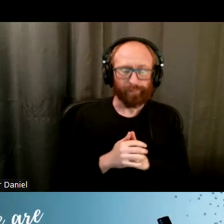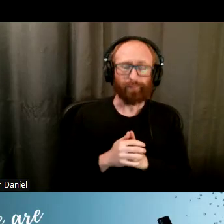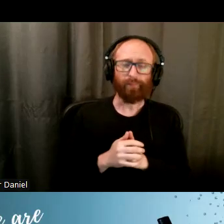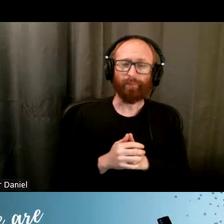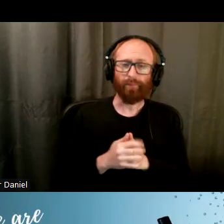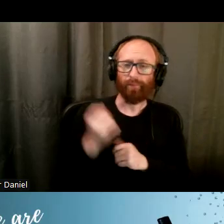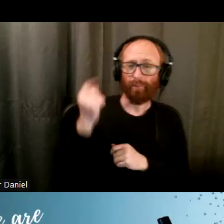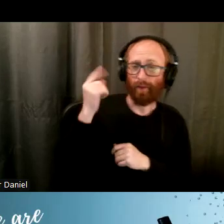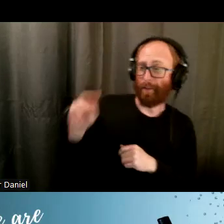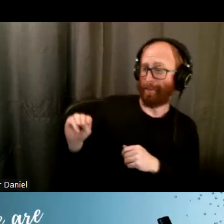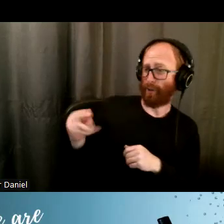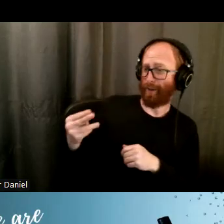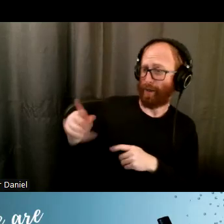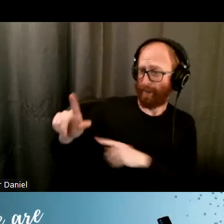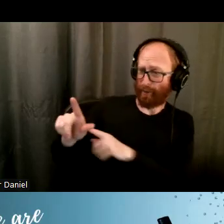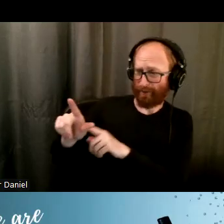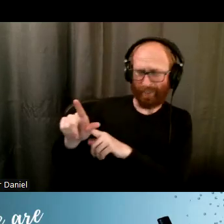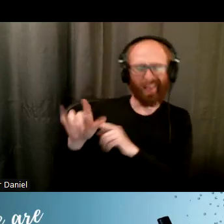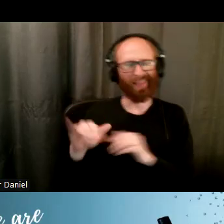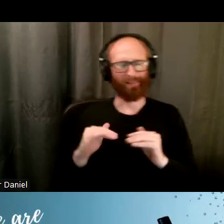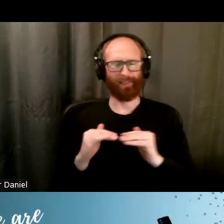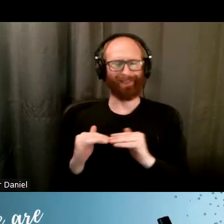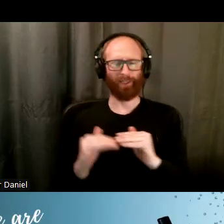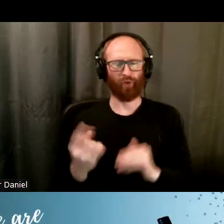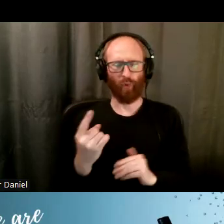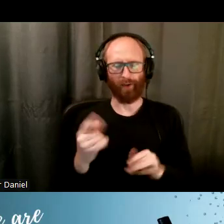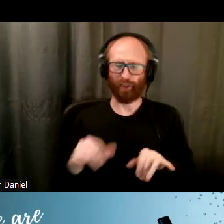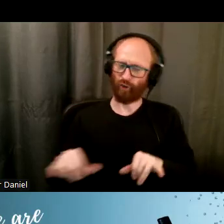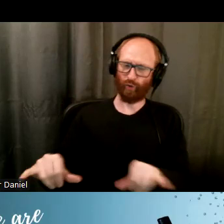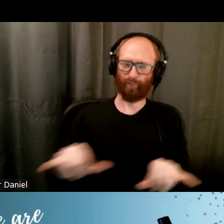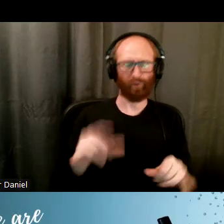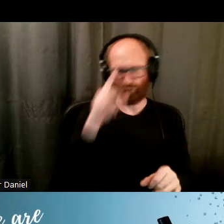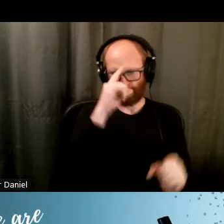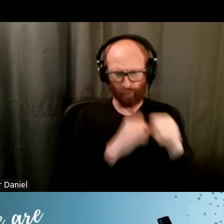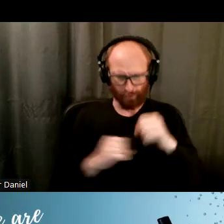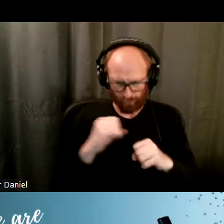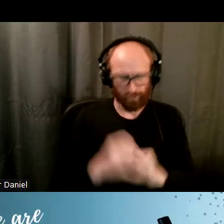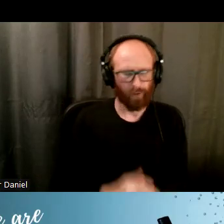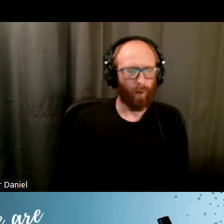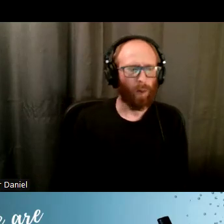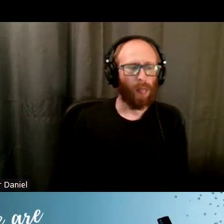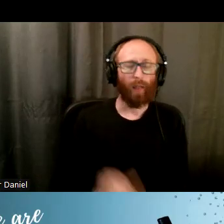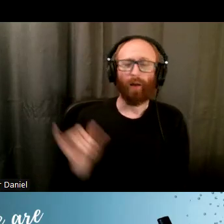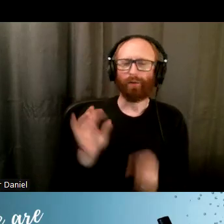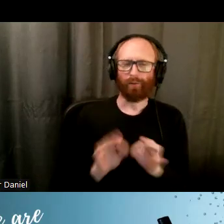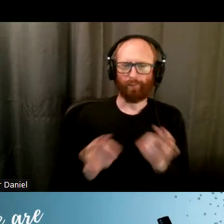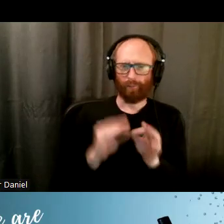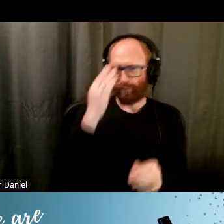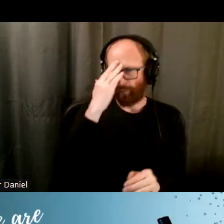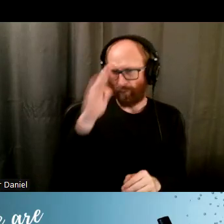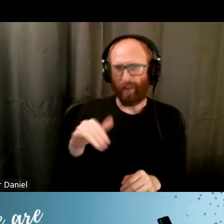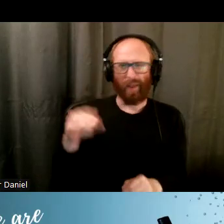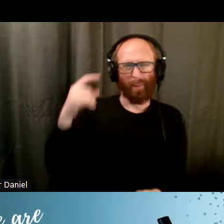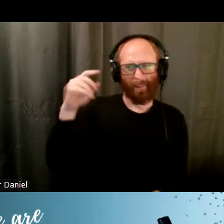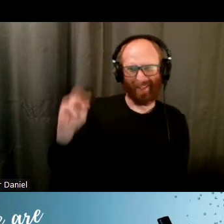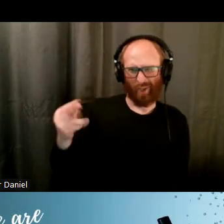as a Tier 1 universal strategy. It is also important to note that mental health literacy is not just one